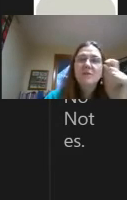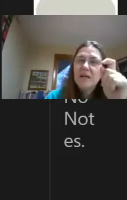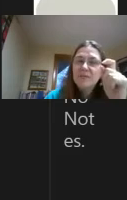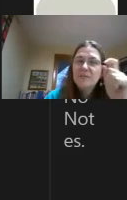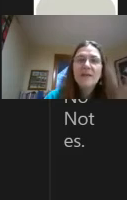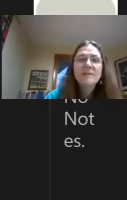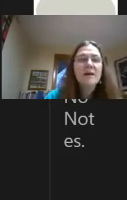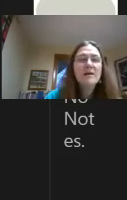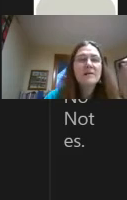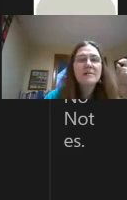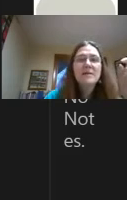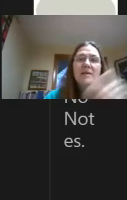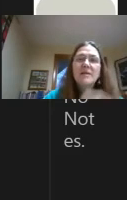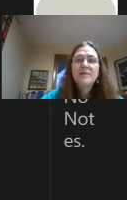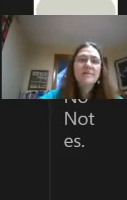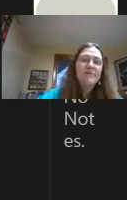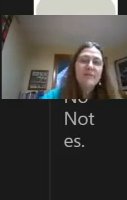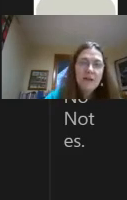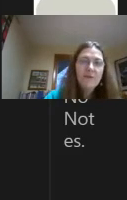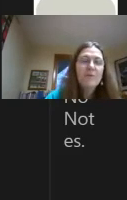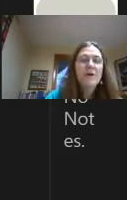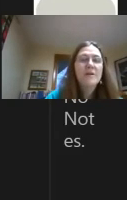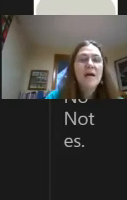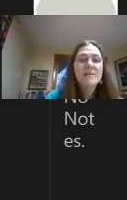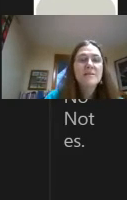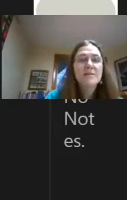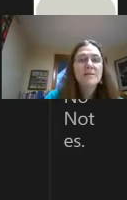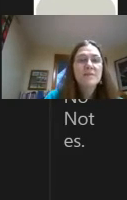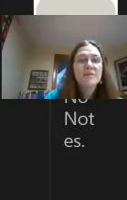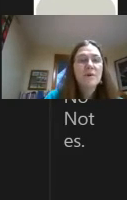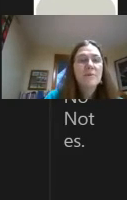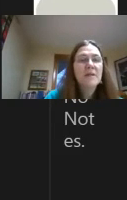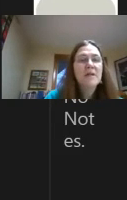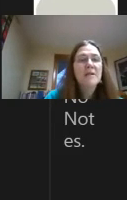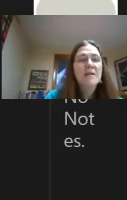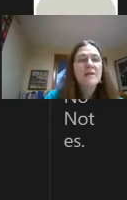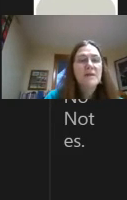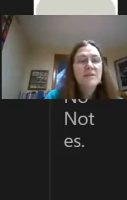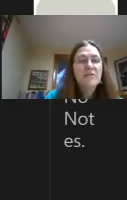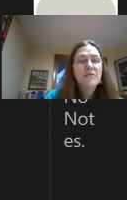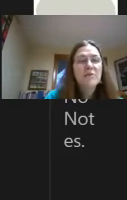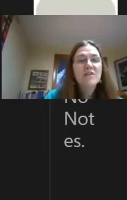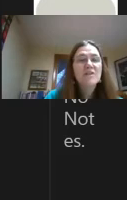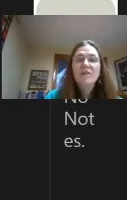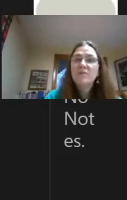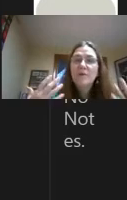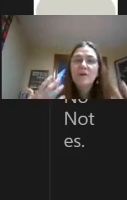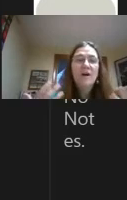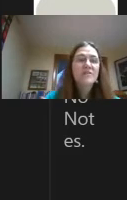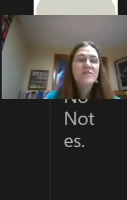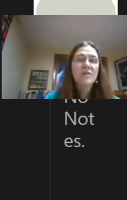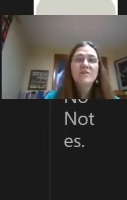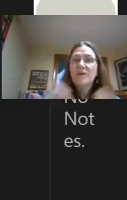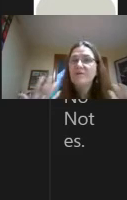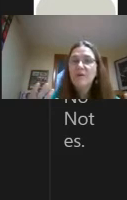This is a really nice pelletized, easy to fling out in a broadcast piece of equipment, easier for you to manage. And you don't have to worry about